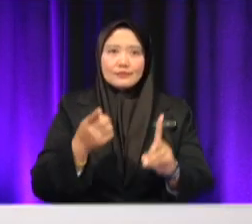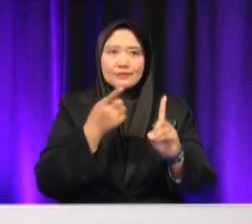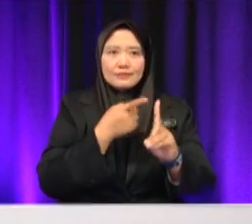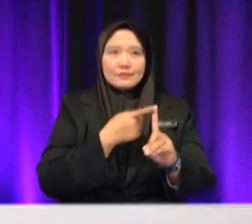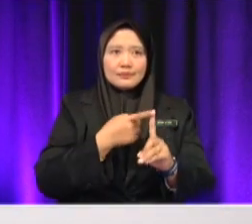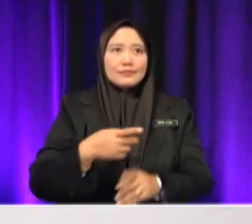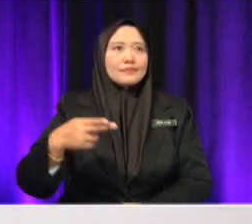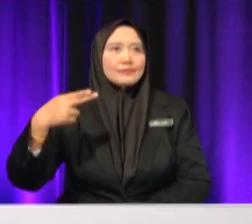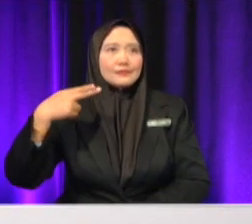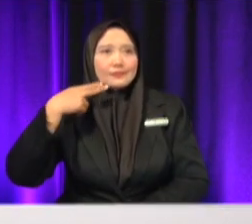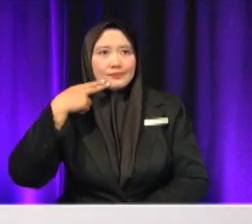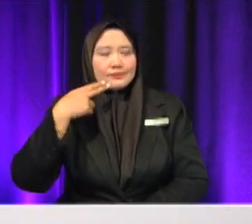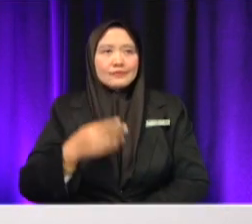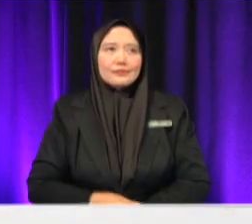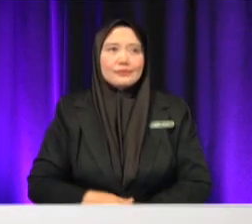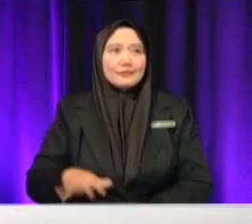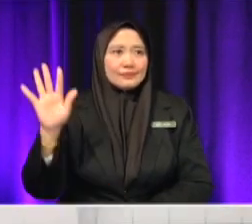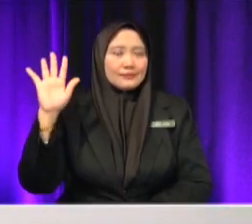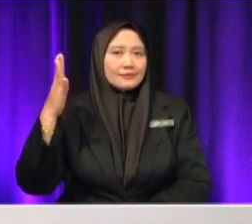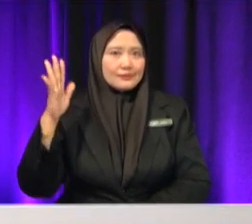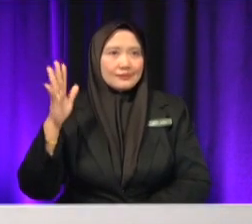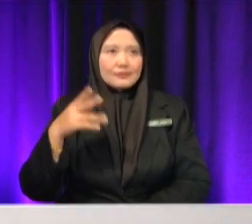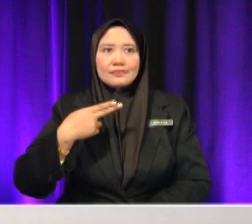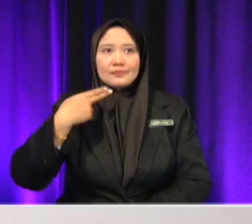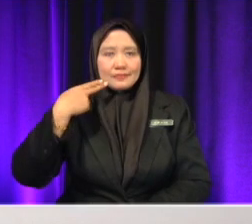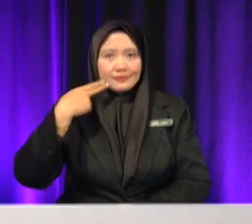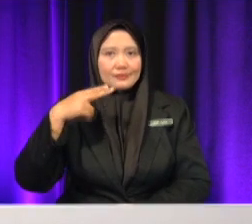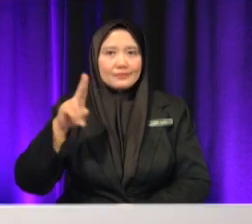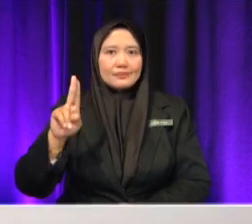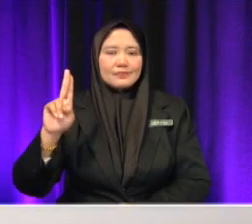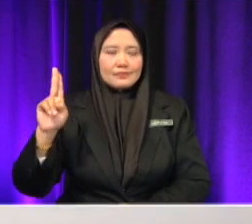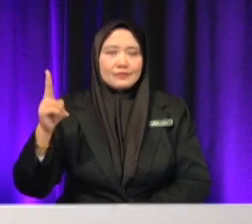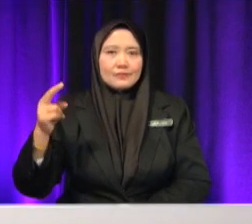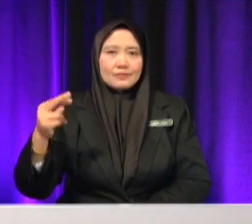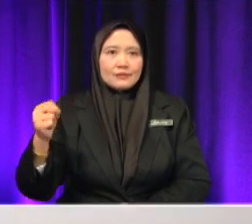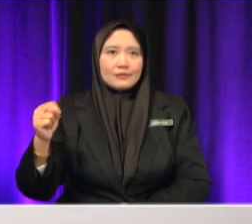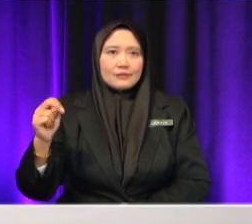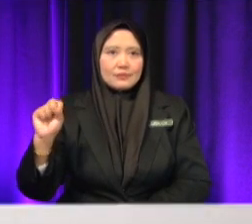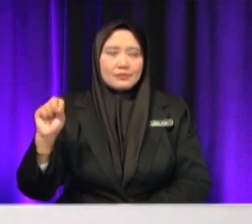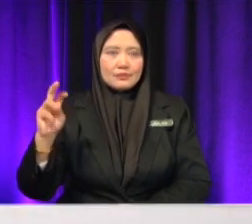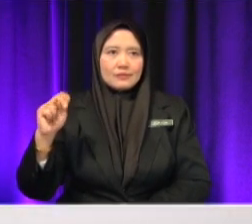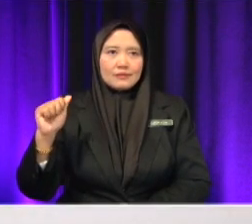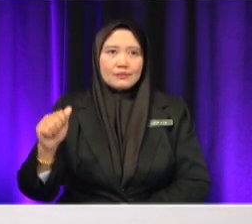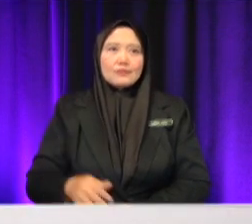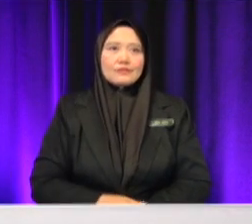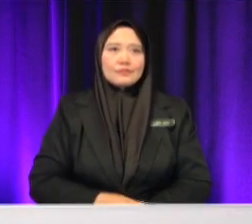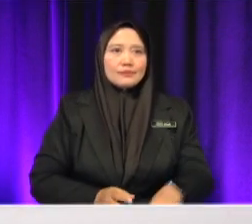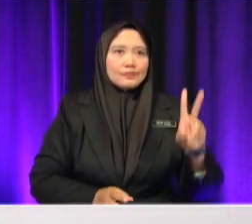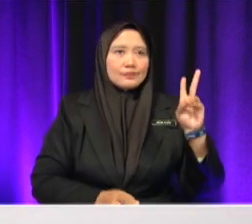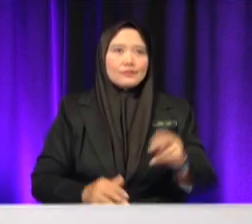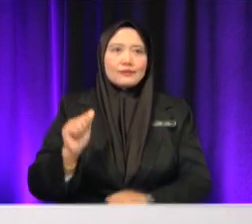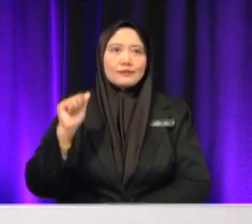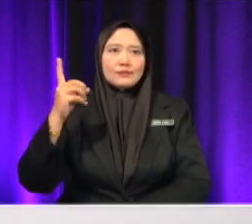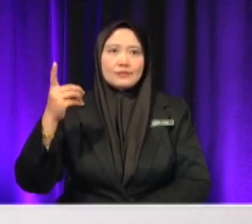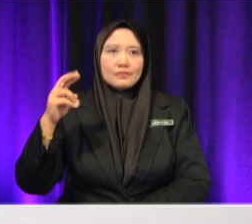could just wave to everyone. Hello, Husna. Welcome. Okay, and then next we have Adriana. Hi, Adriana.